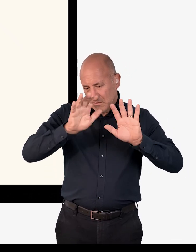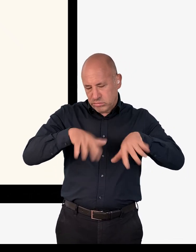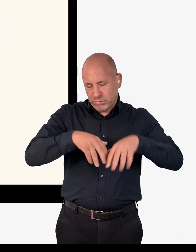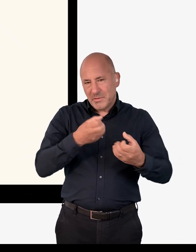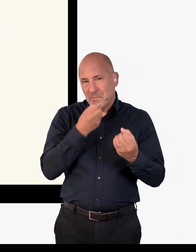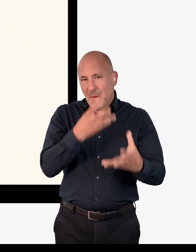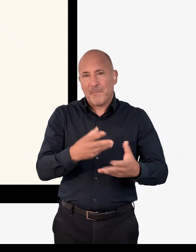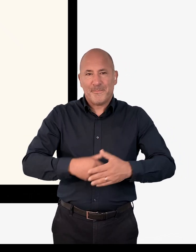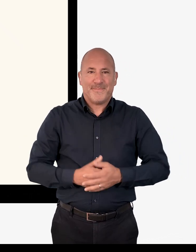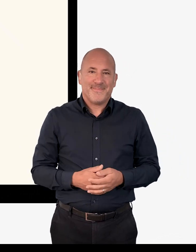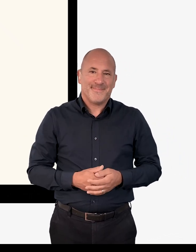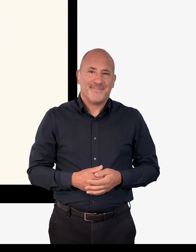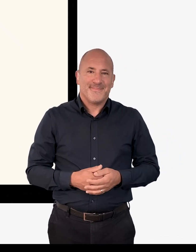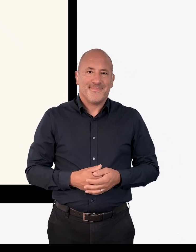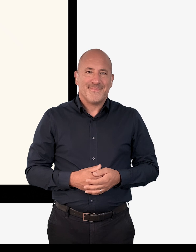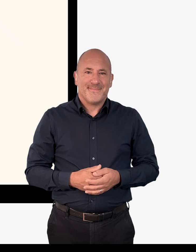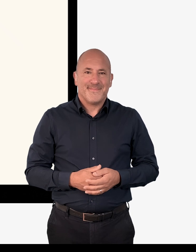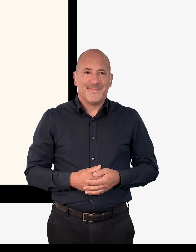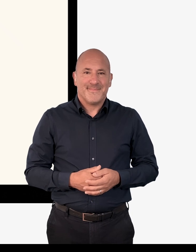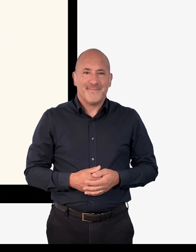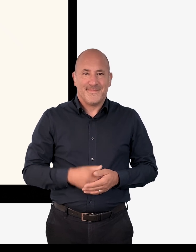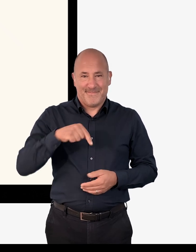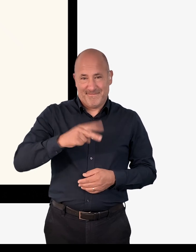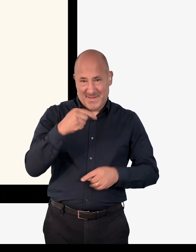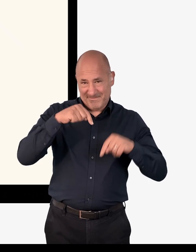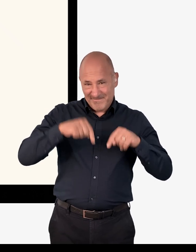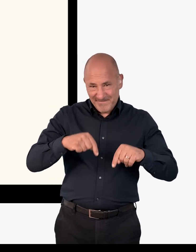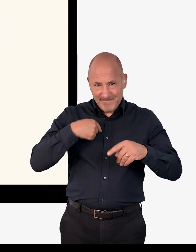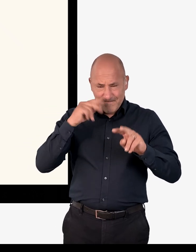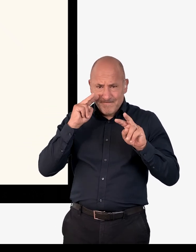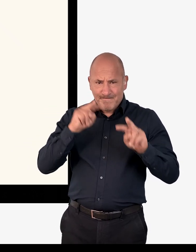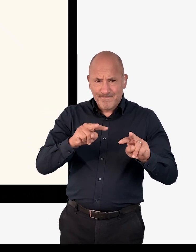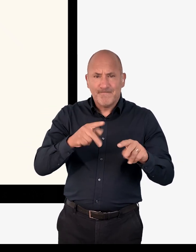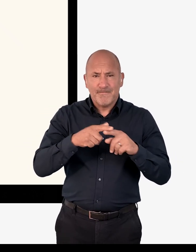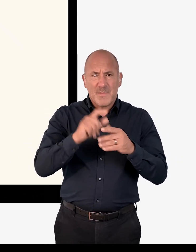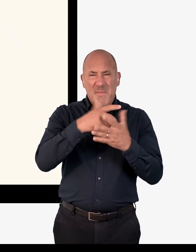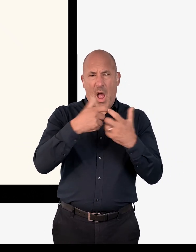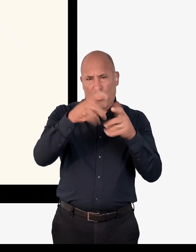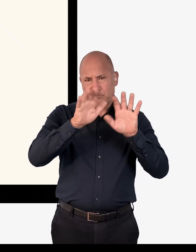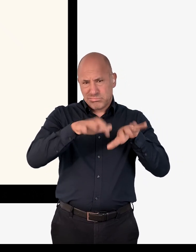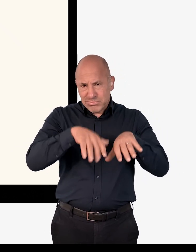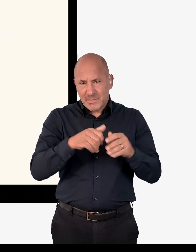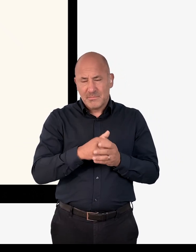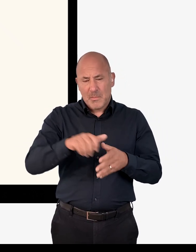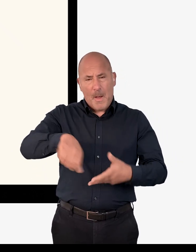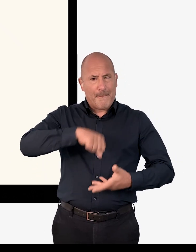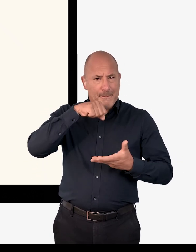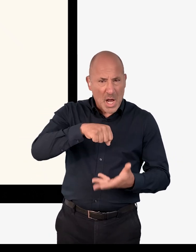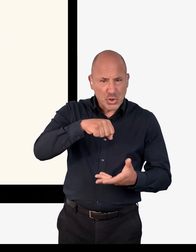the best application you can. In this second section, we'll look at writing your